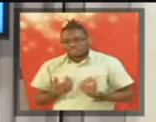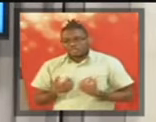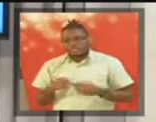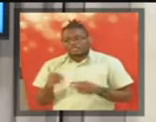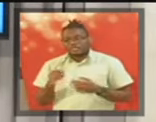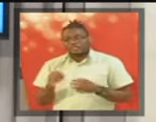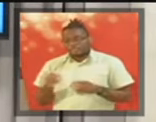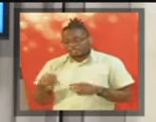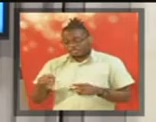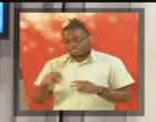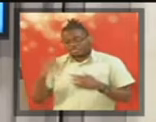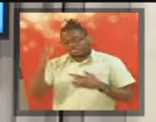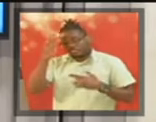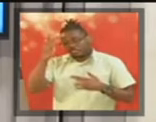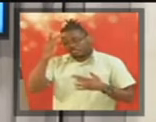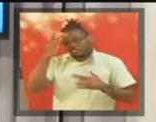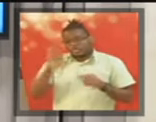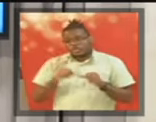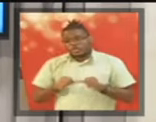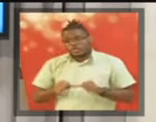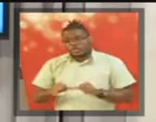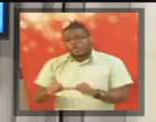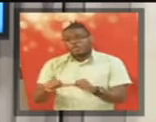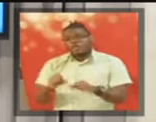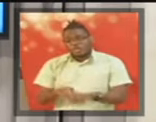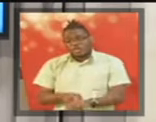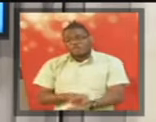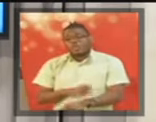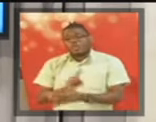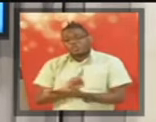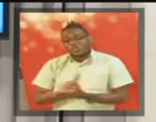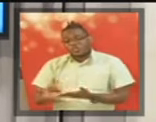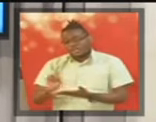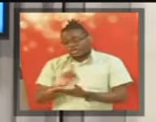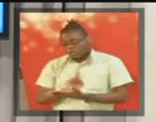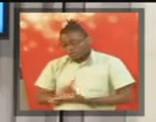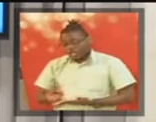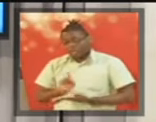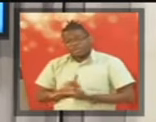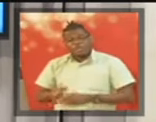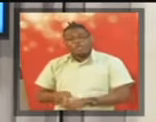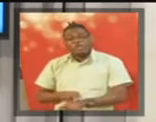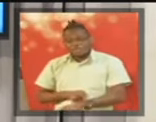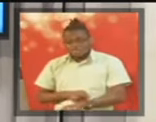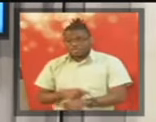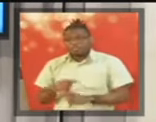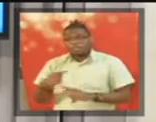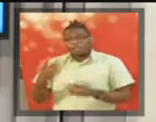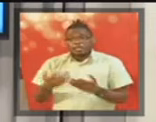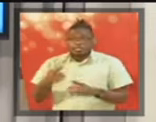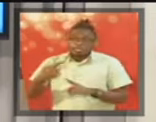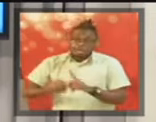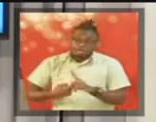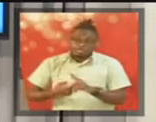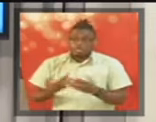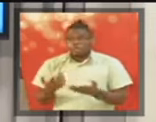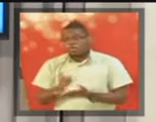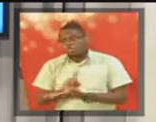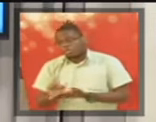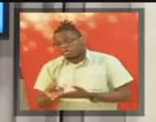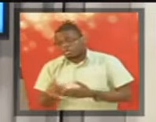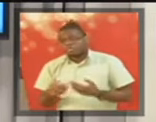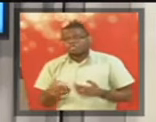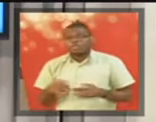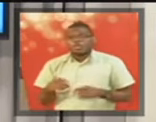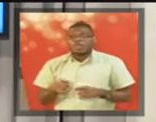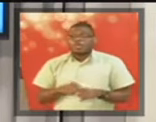some persistent illness lasting weeks. I wouldn't say months, but at least weeks in terms of the recovery post-COVID.